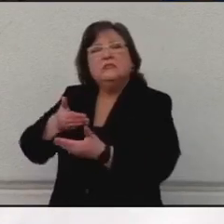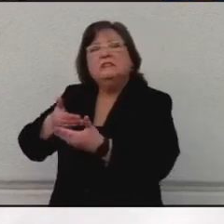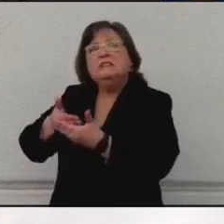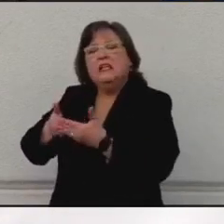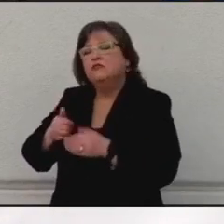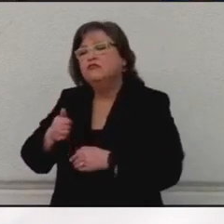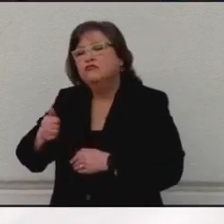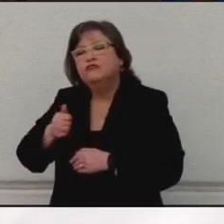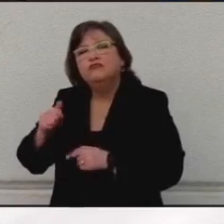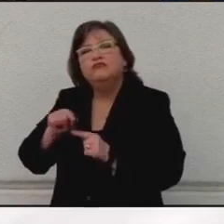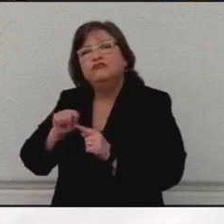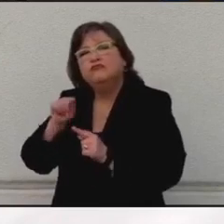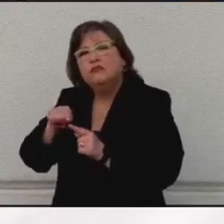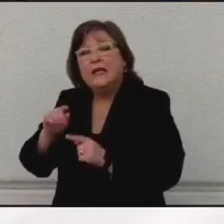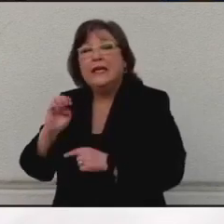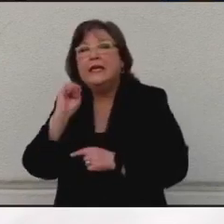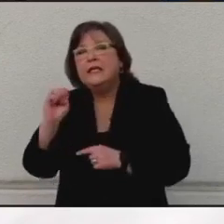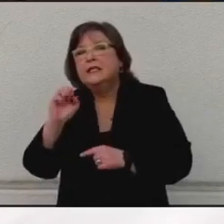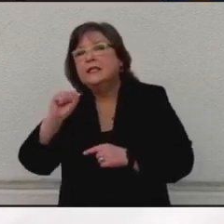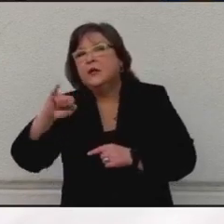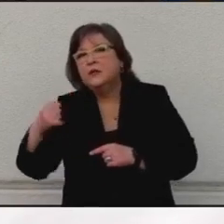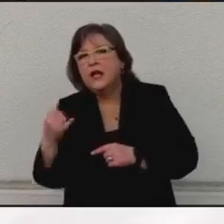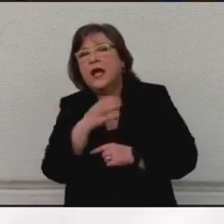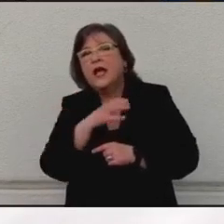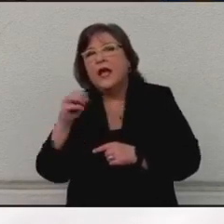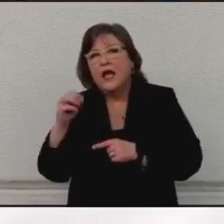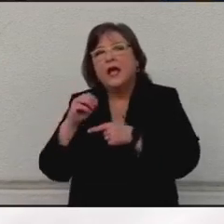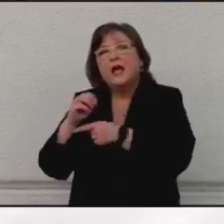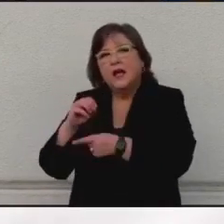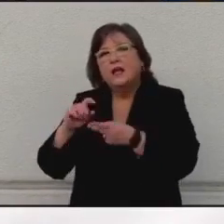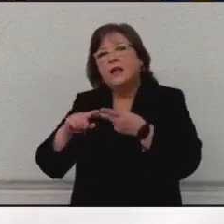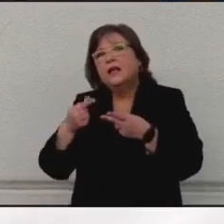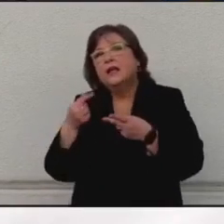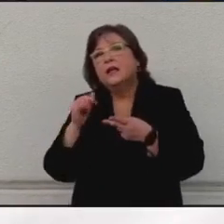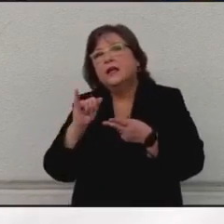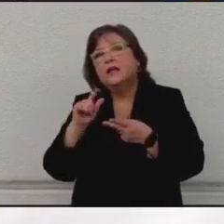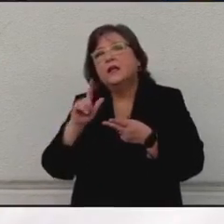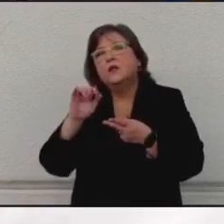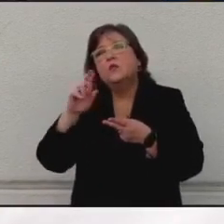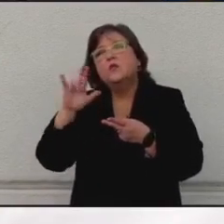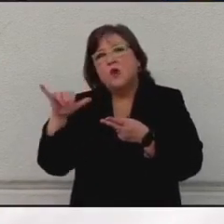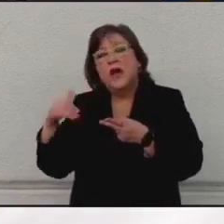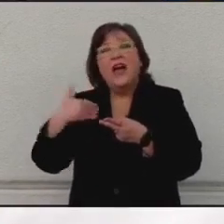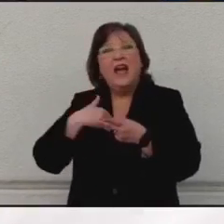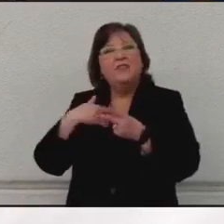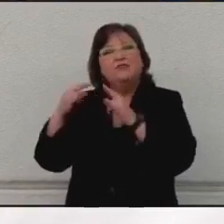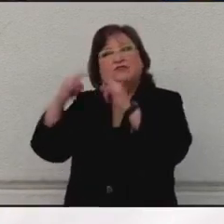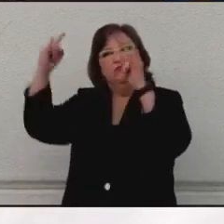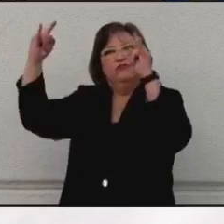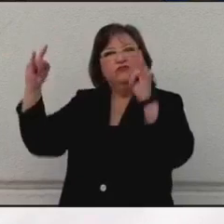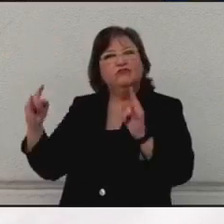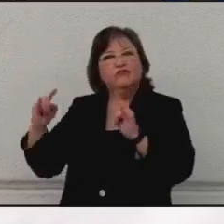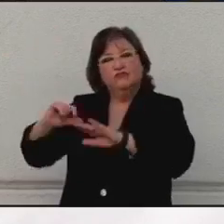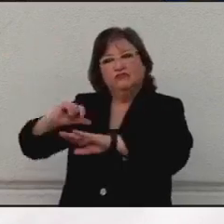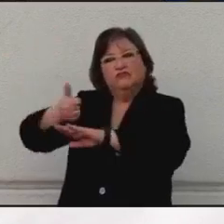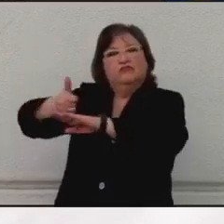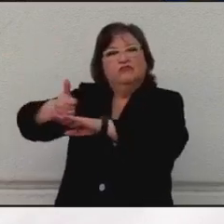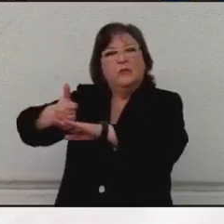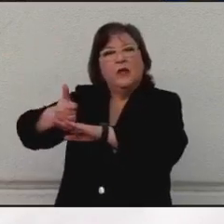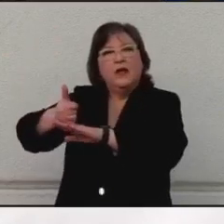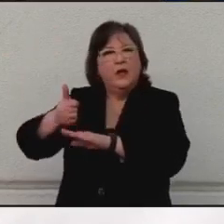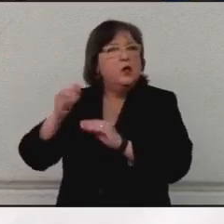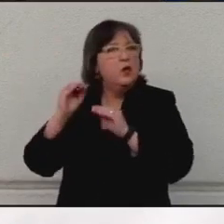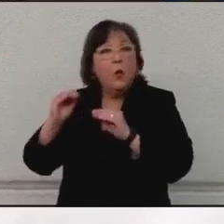pop-up sites in East San Jose and Gilroy. These no appointment clinics provide a low barrier option for our communities